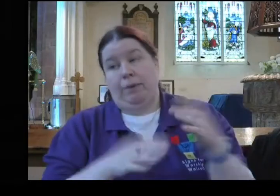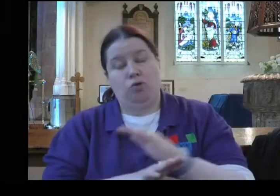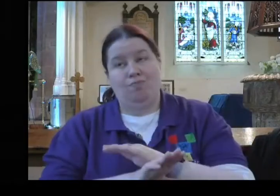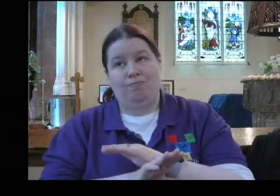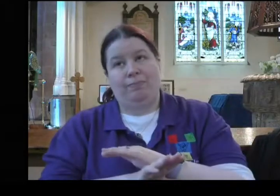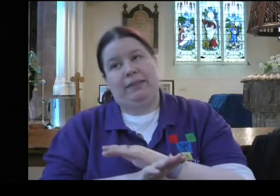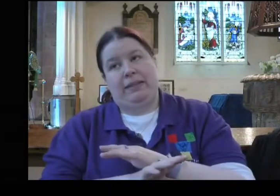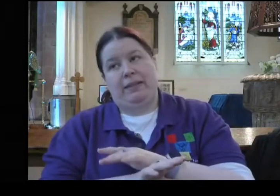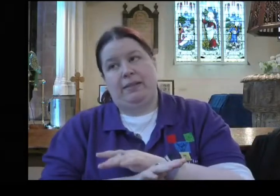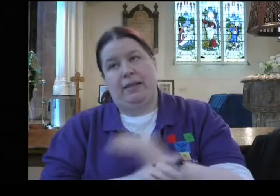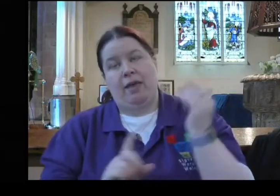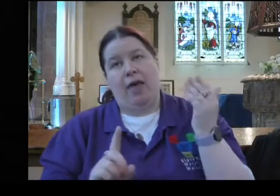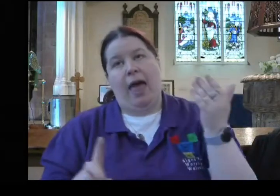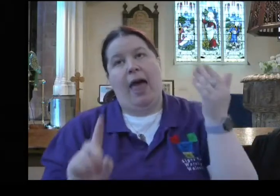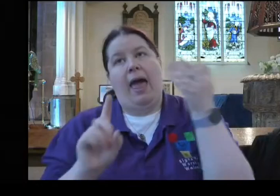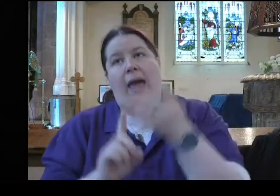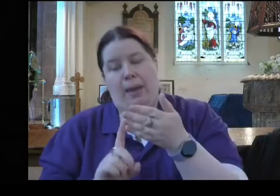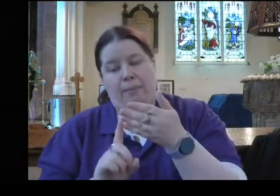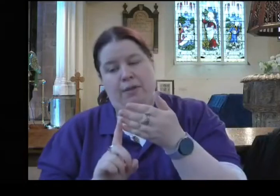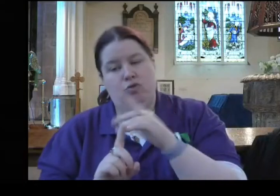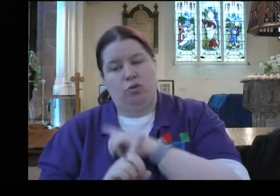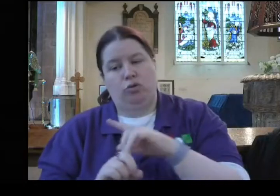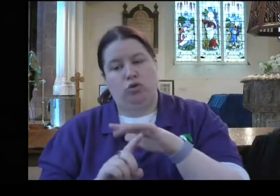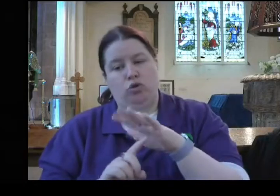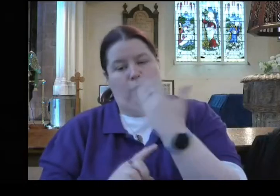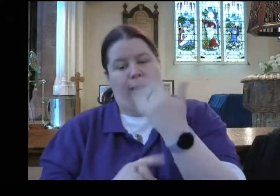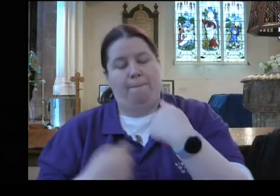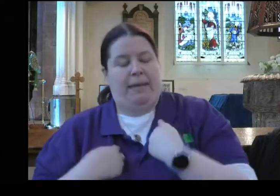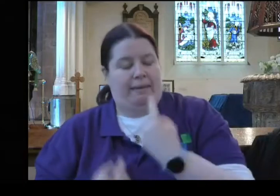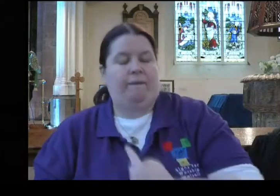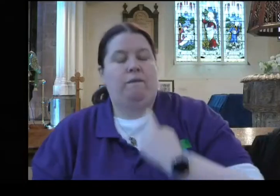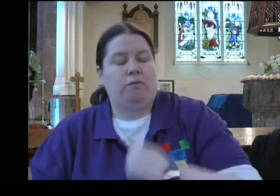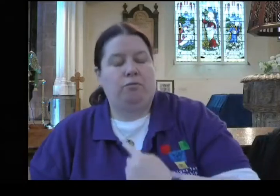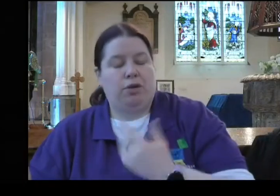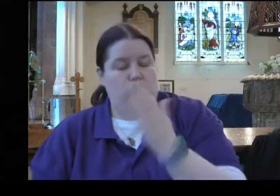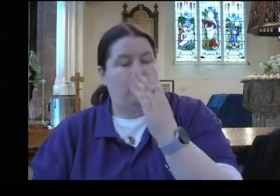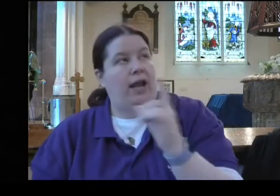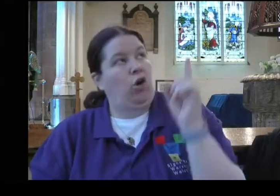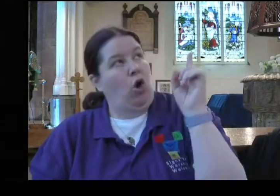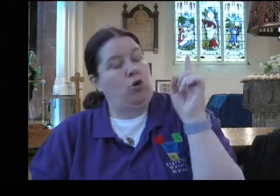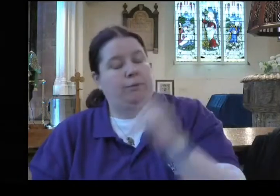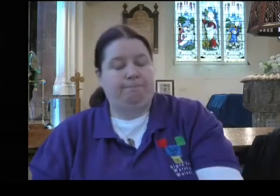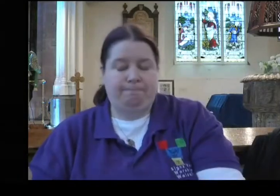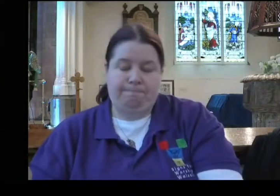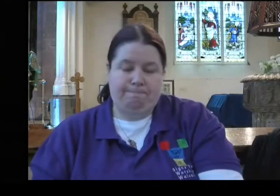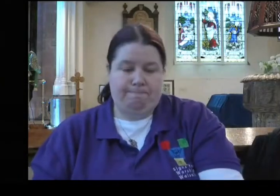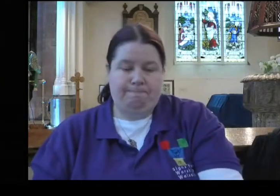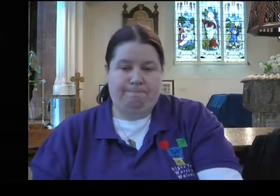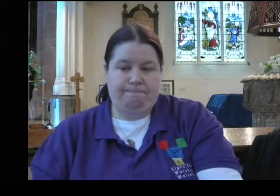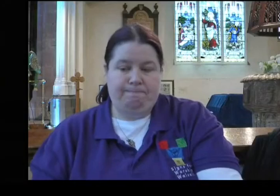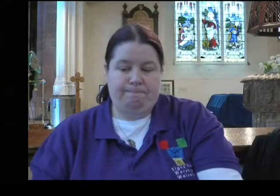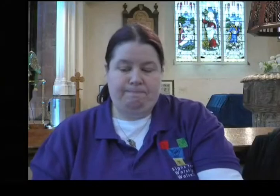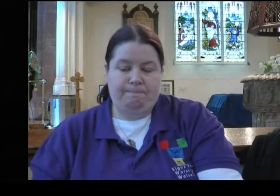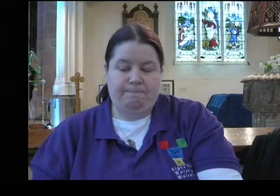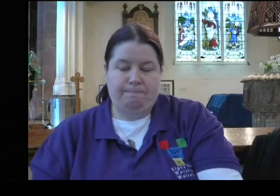done to reflect well on us. They should be done for the right motives. We have a God who